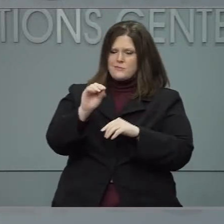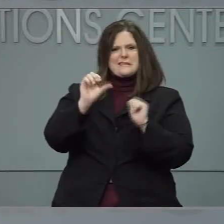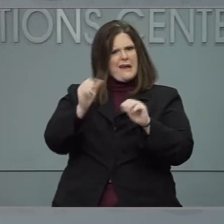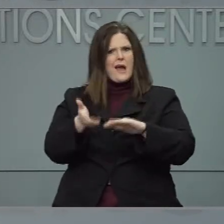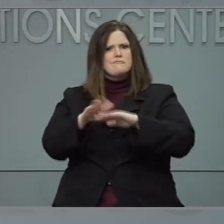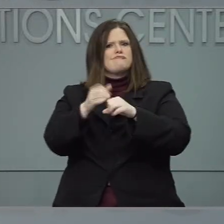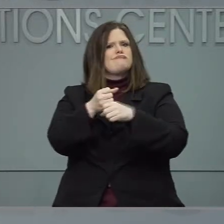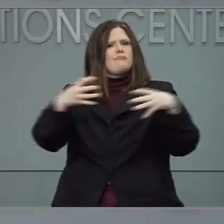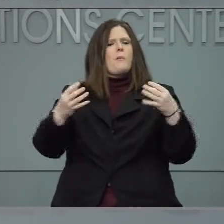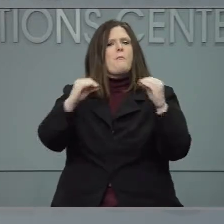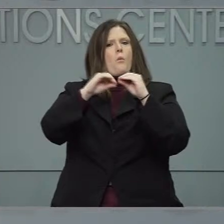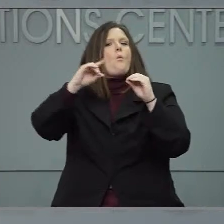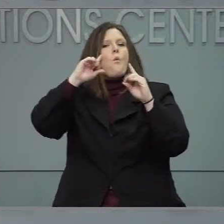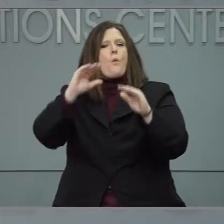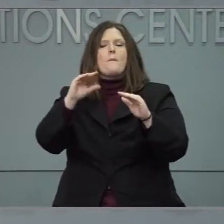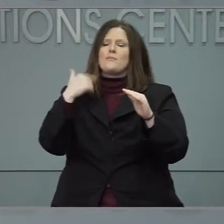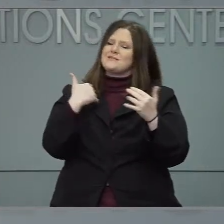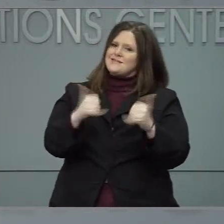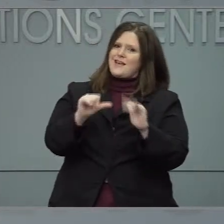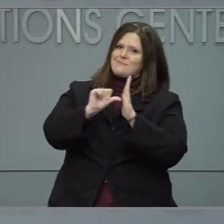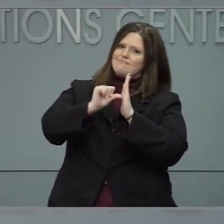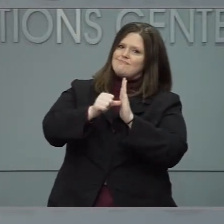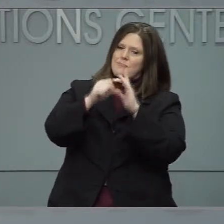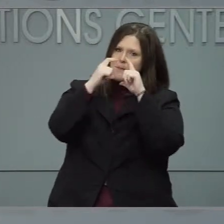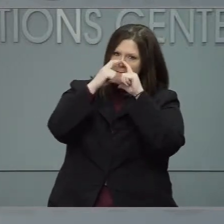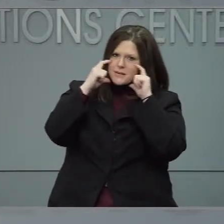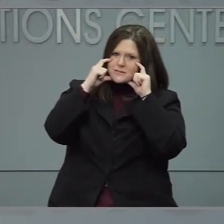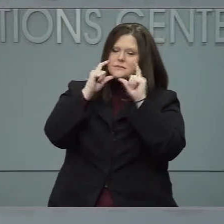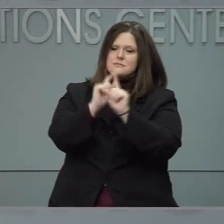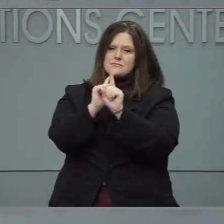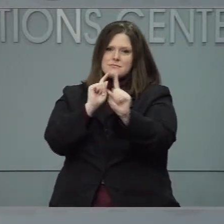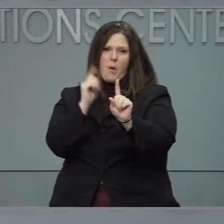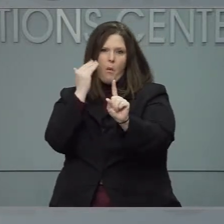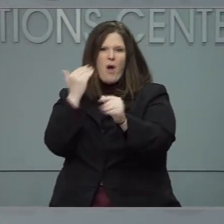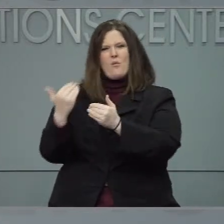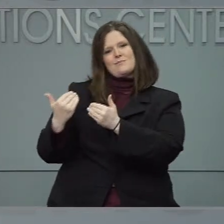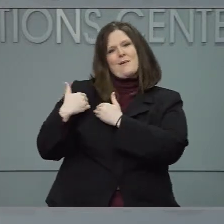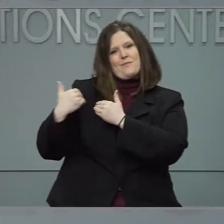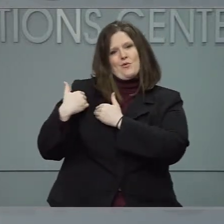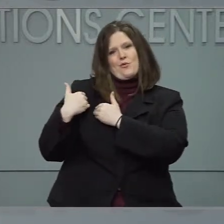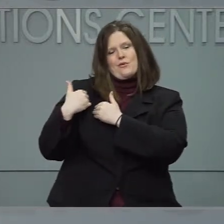masks and be responsible, because that's the way we can keep our